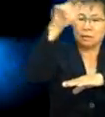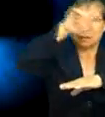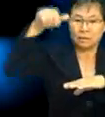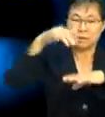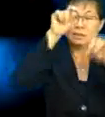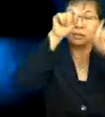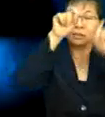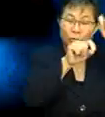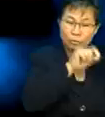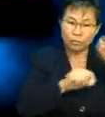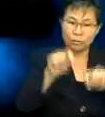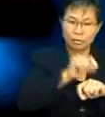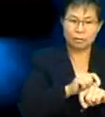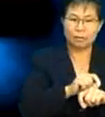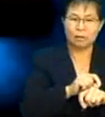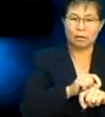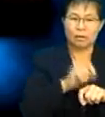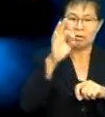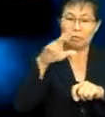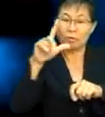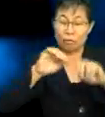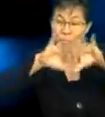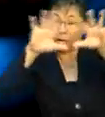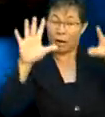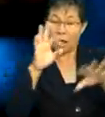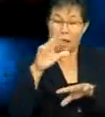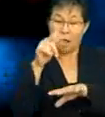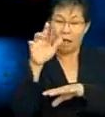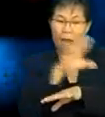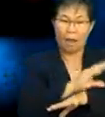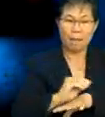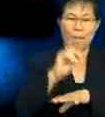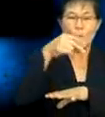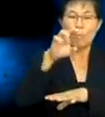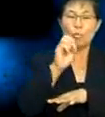Sunspots, flares, and prominences.